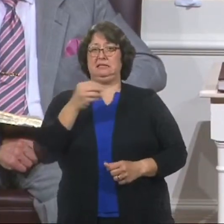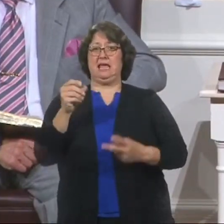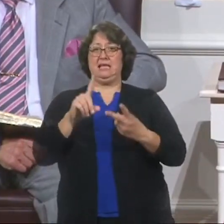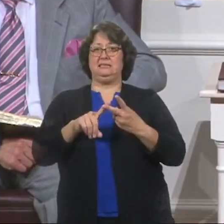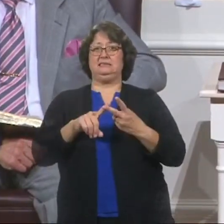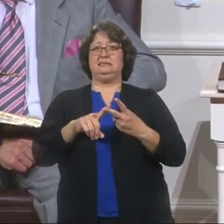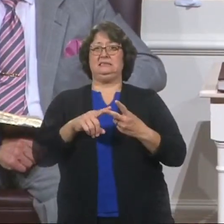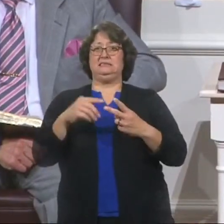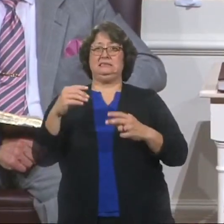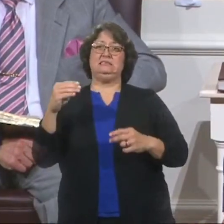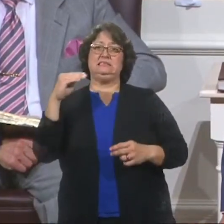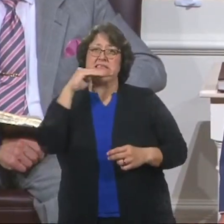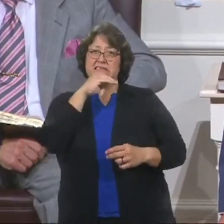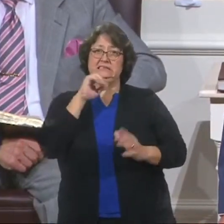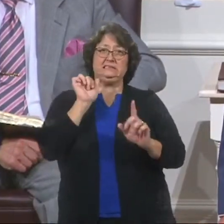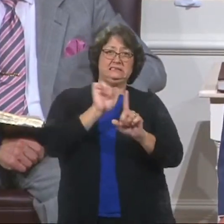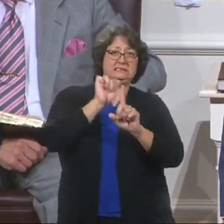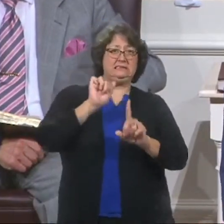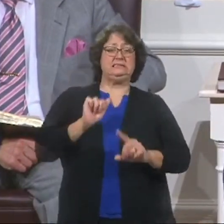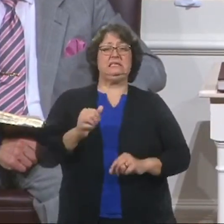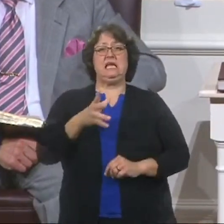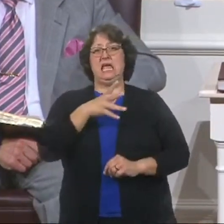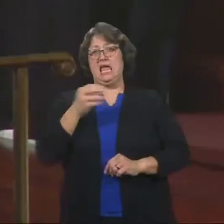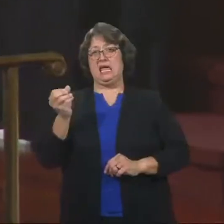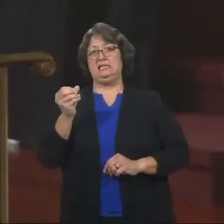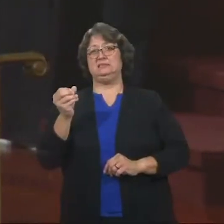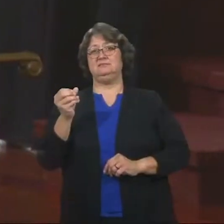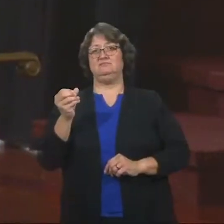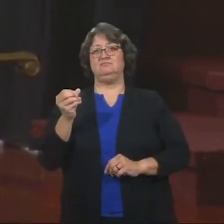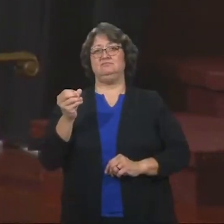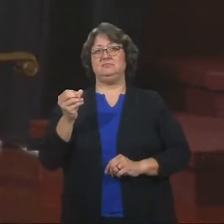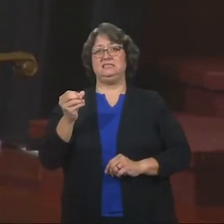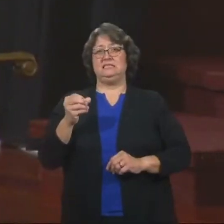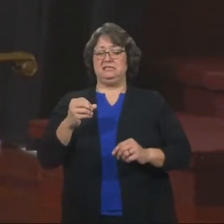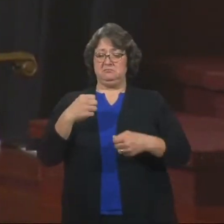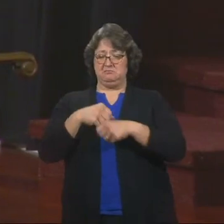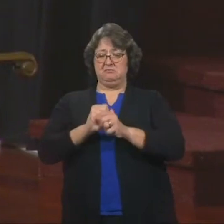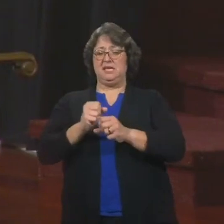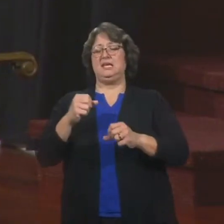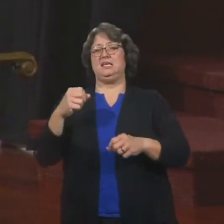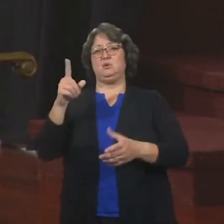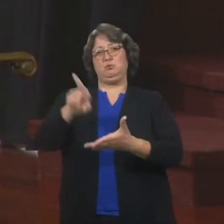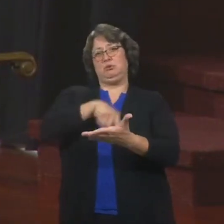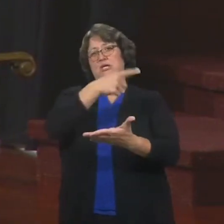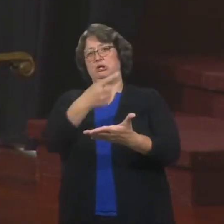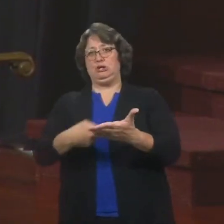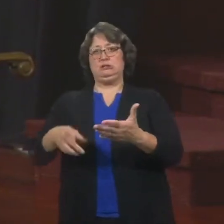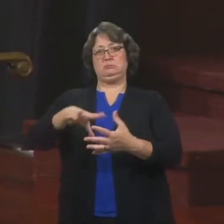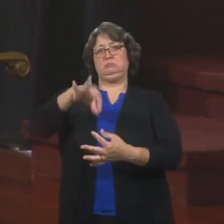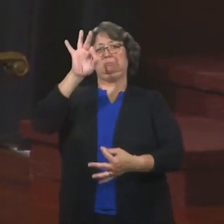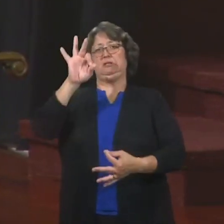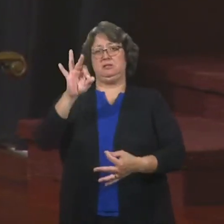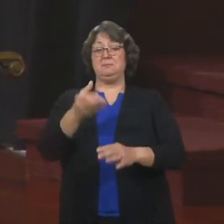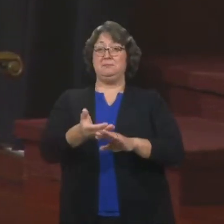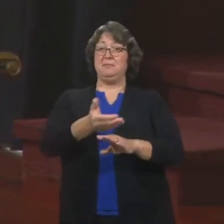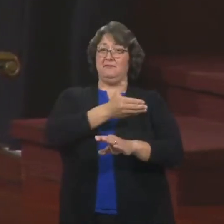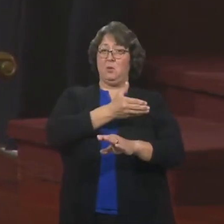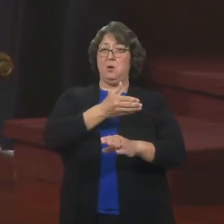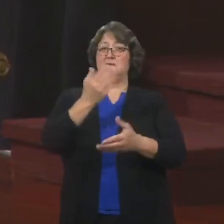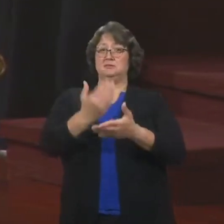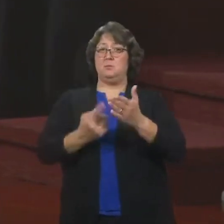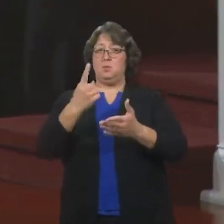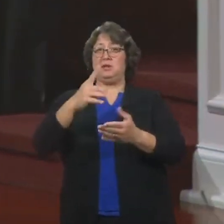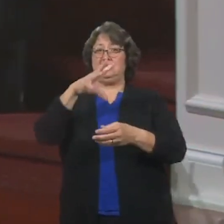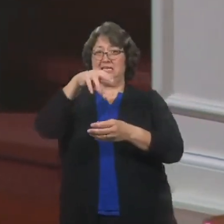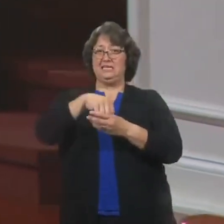There's deceit. There is a sowing of discord. There's a critical spirit. They kind of go before somebody falls